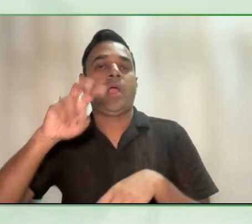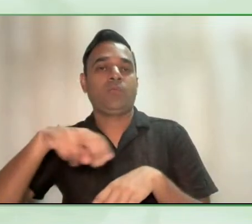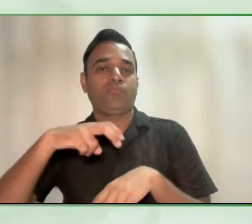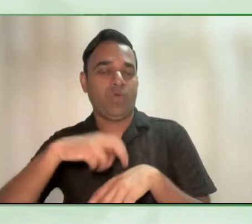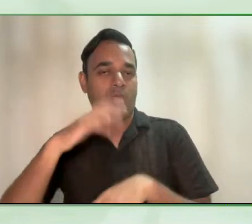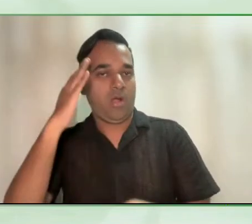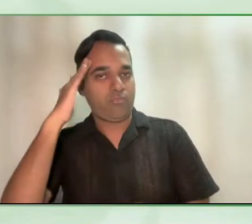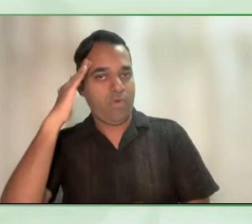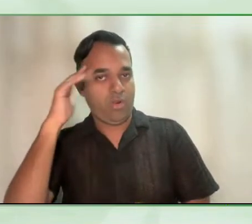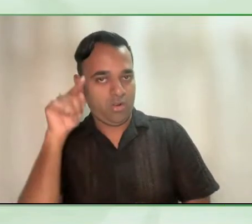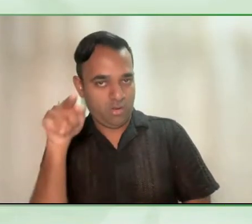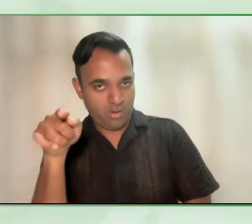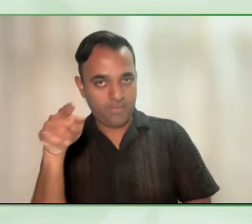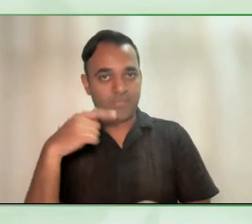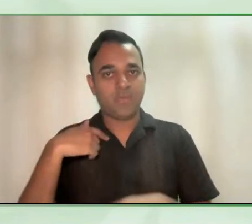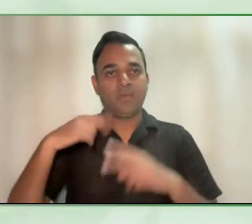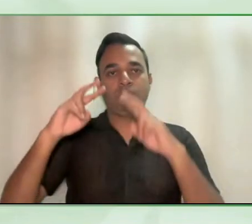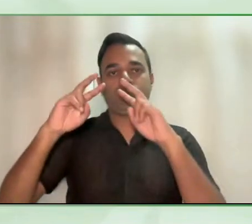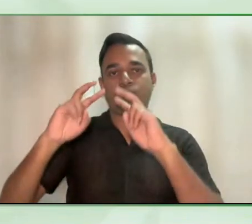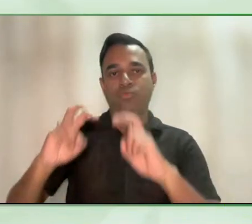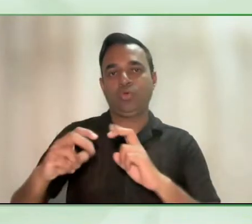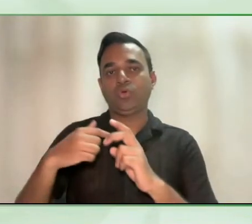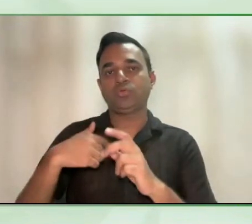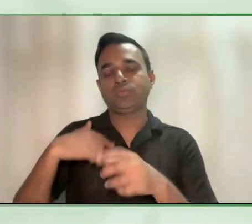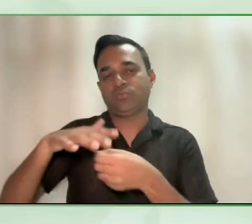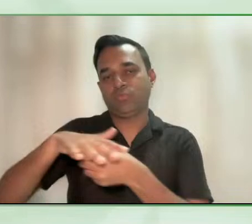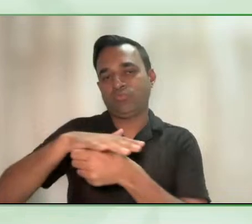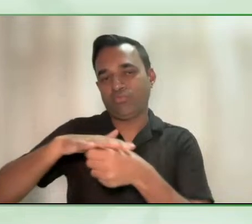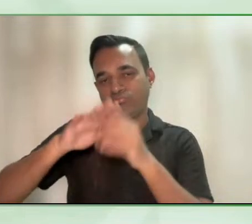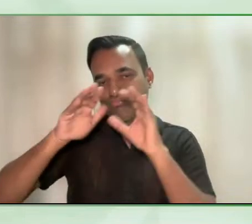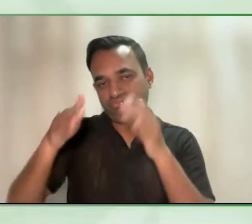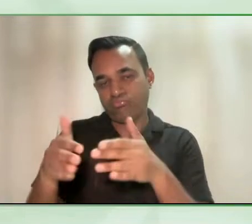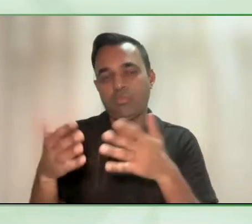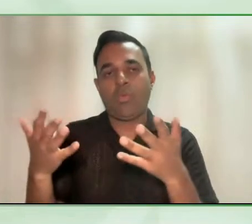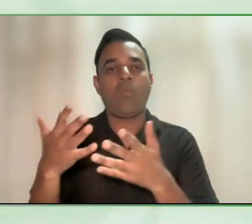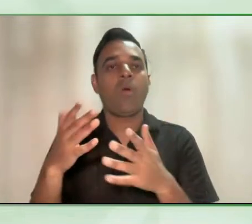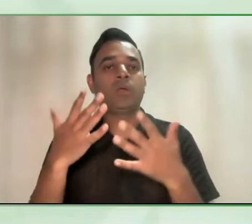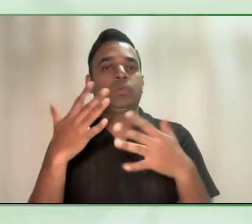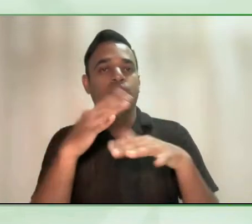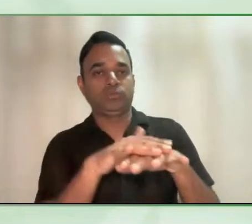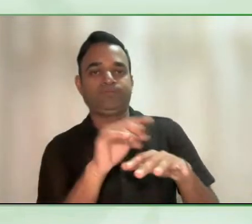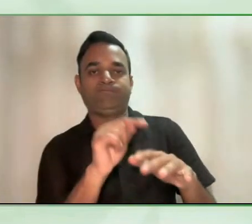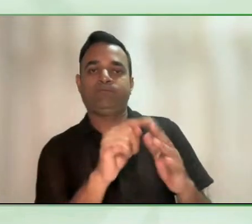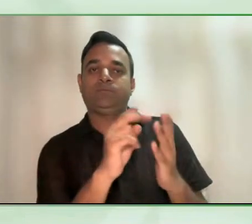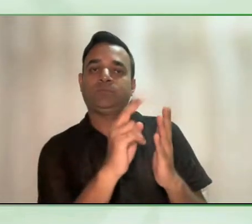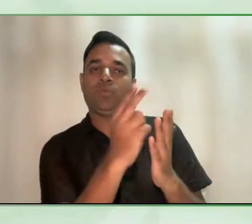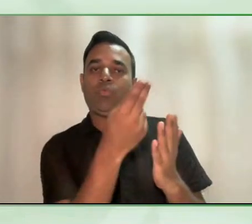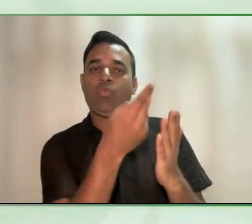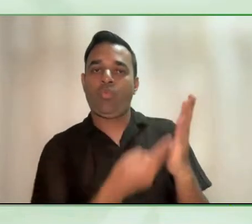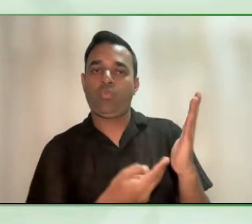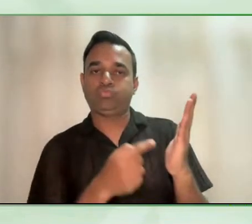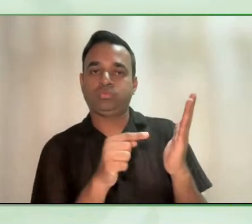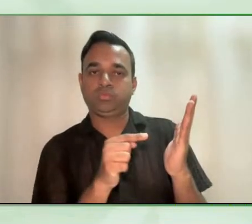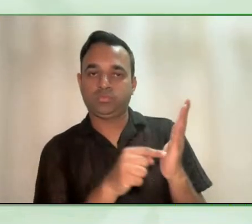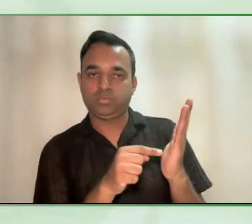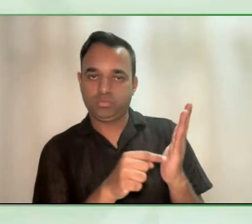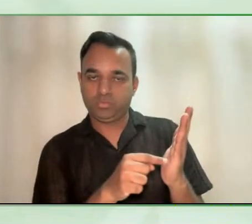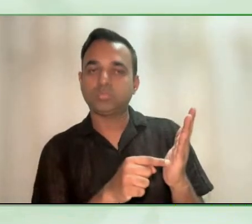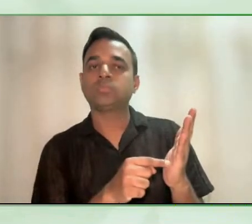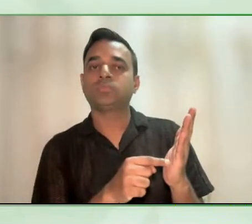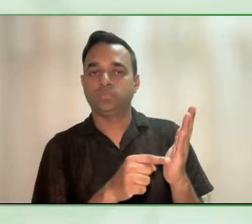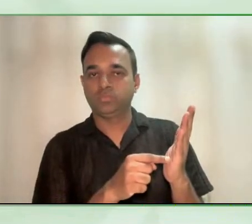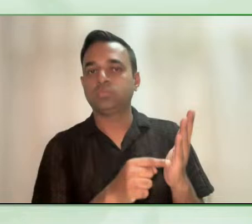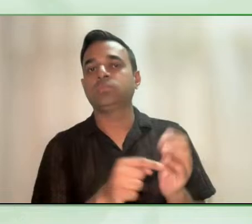large organisation based in the south of Ireland, working primarily with people with intellectual disabilities and